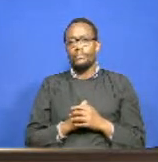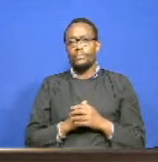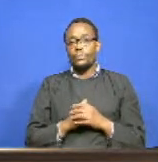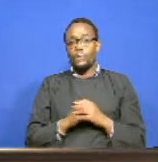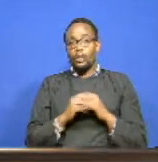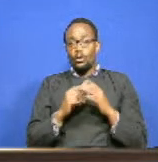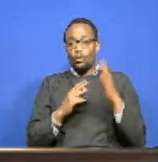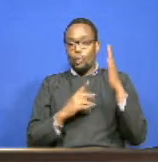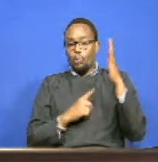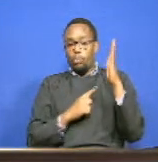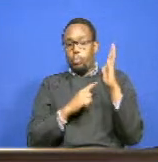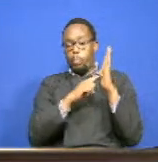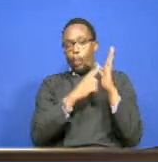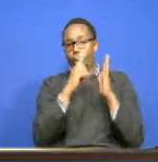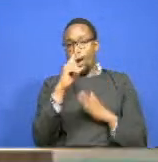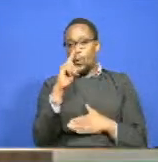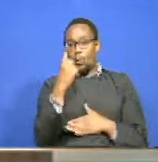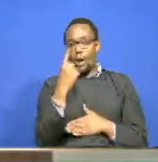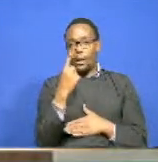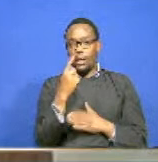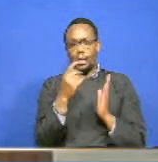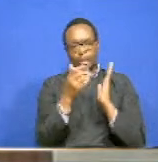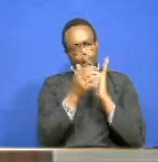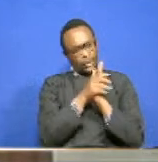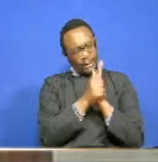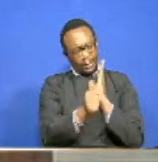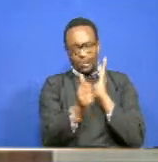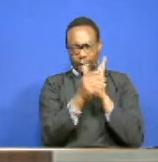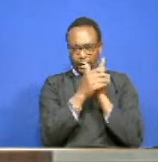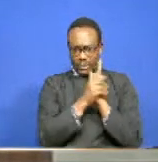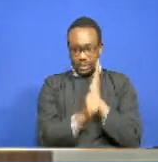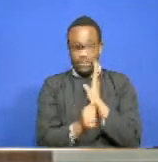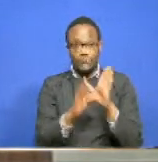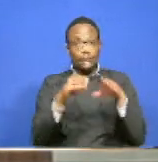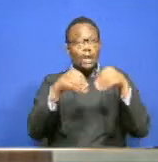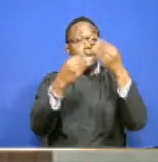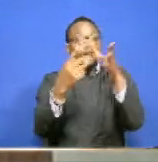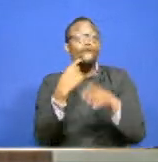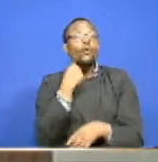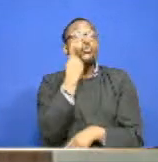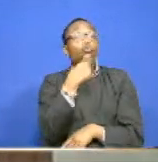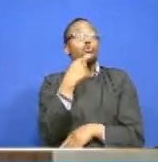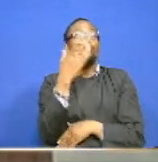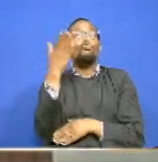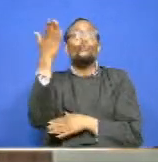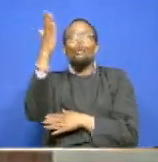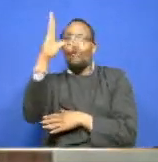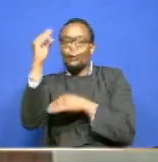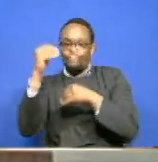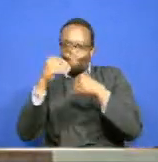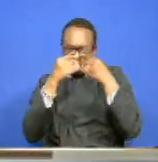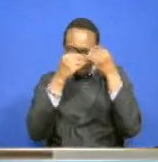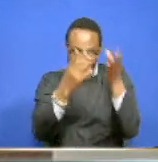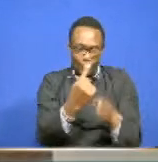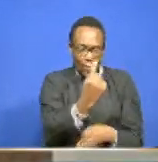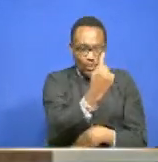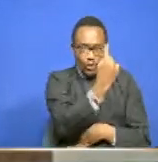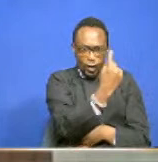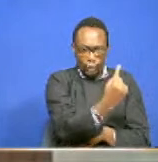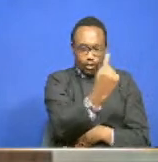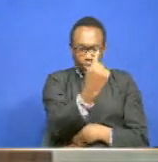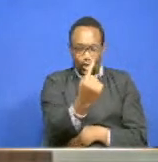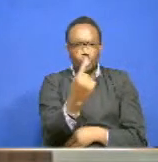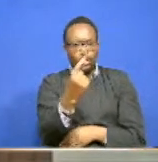learn is that talents are given by God to us according to the measure and